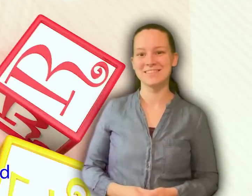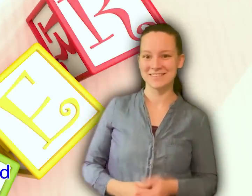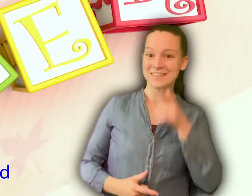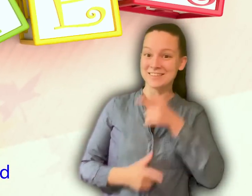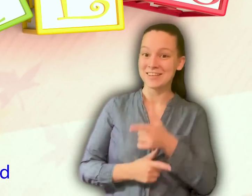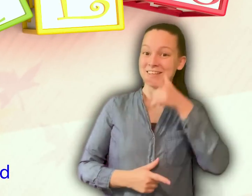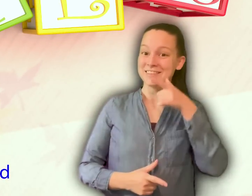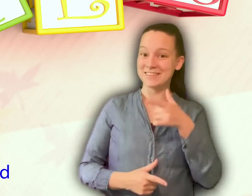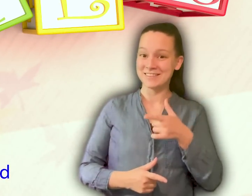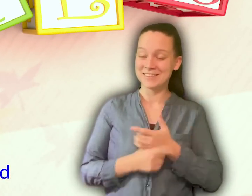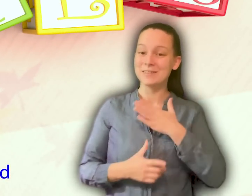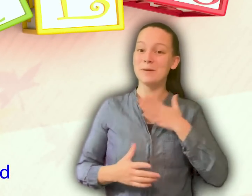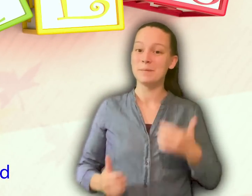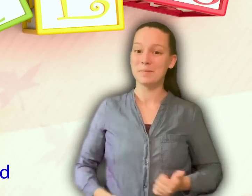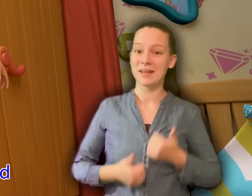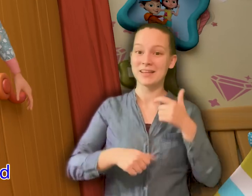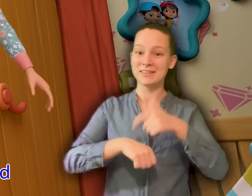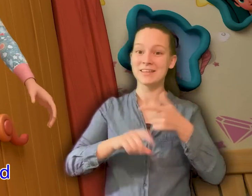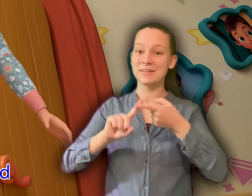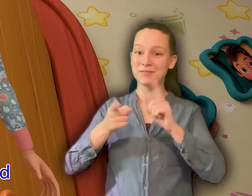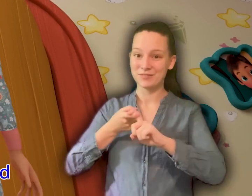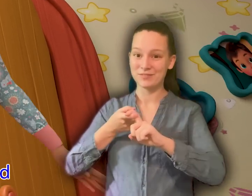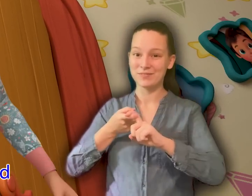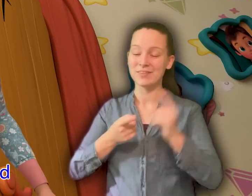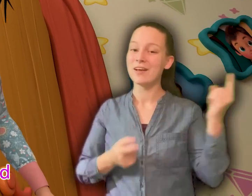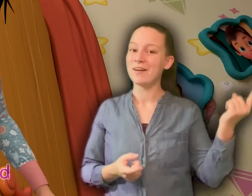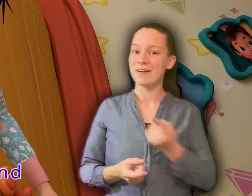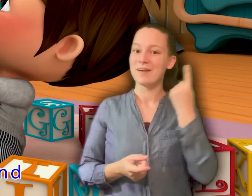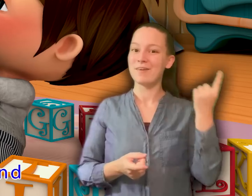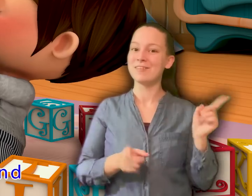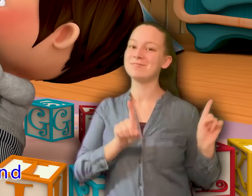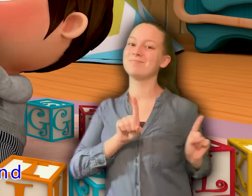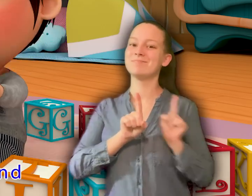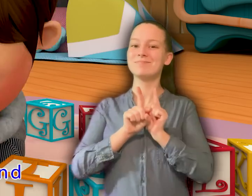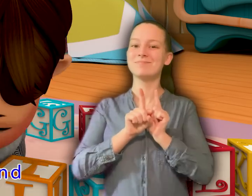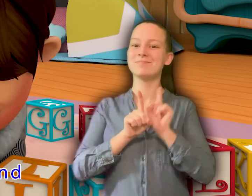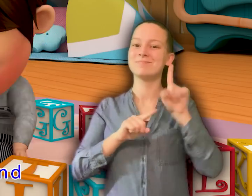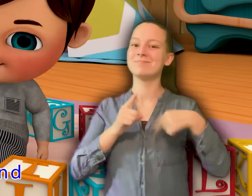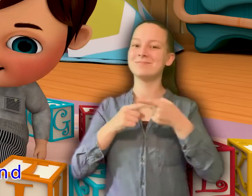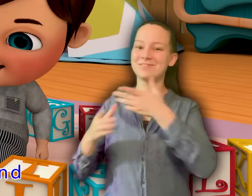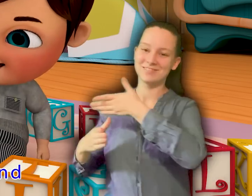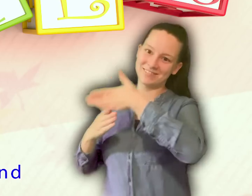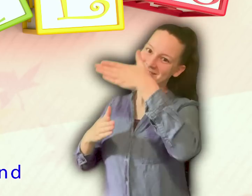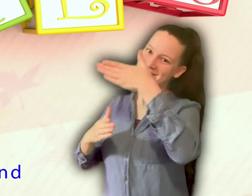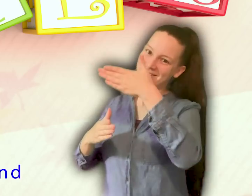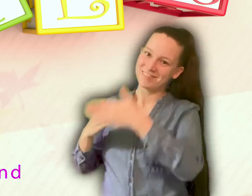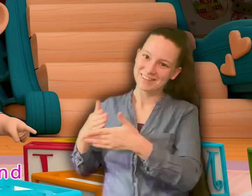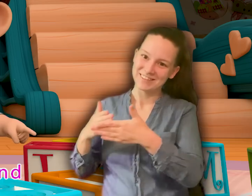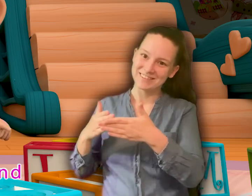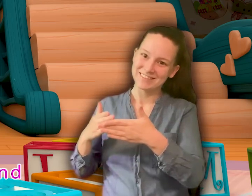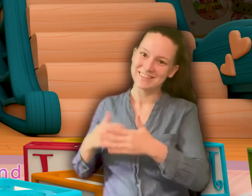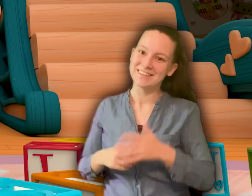Sister Sister sister my lifetime friend always beside me till